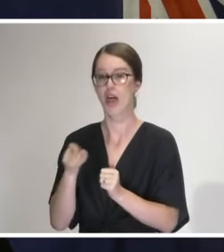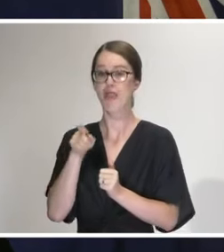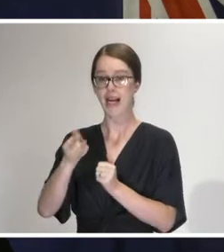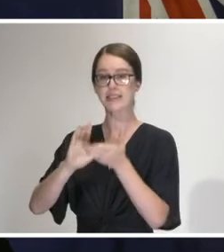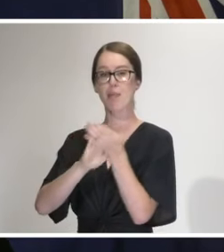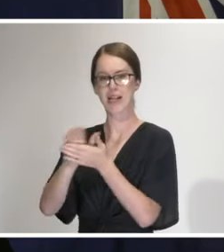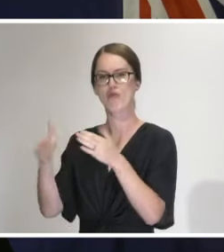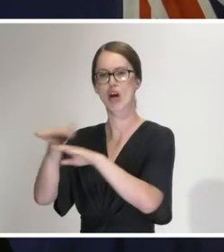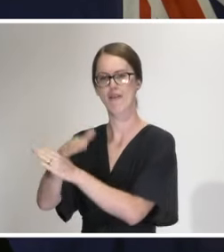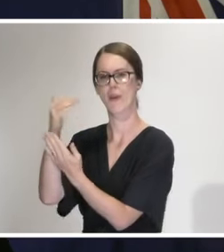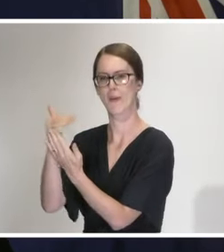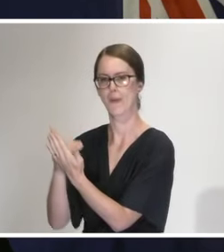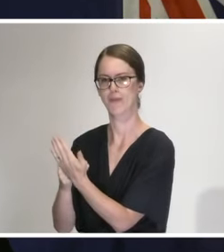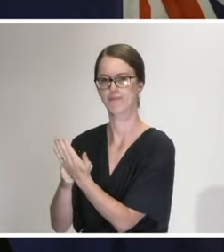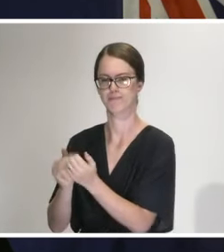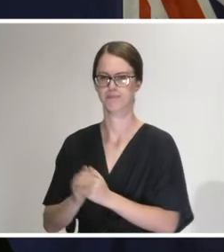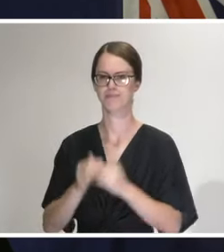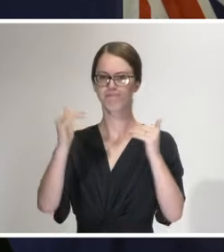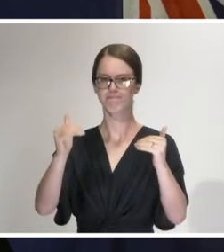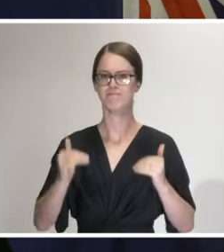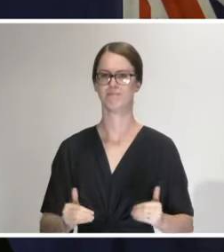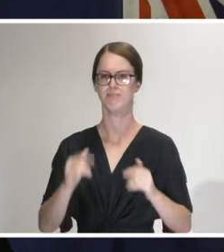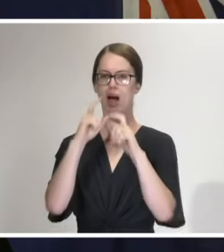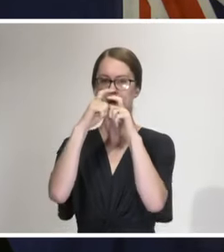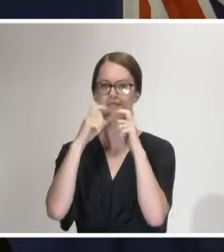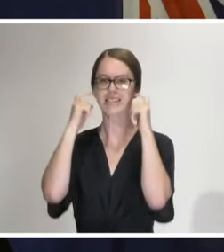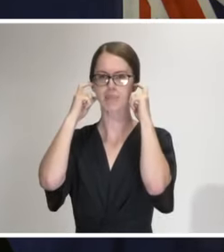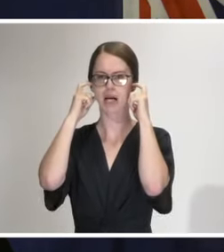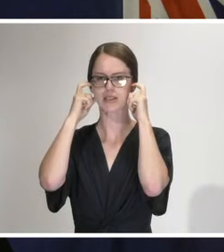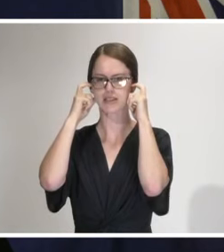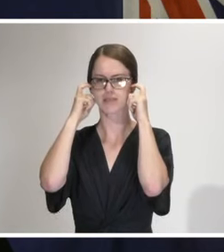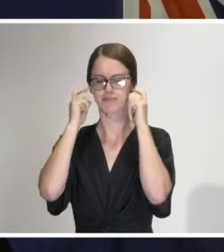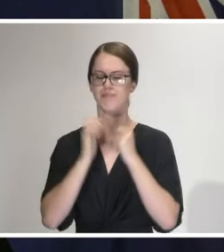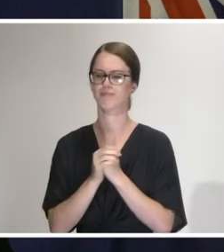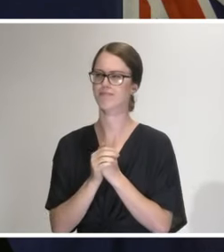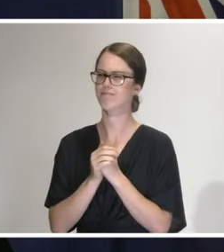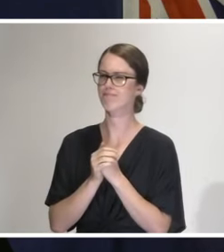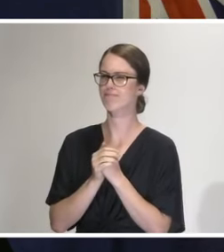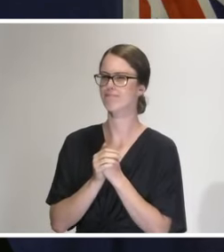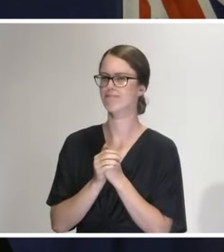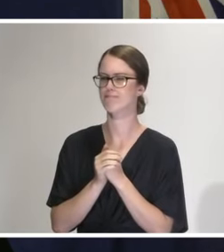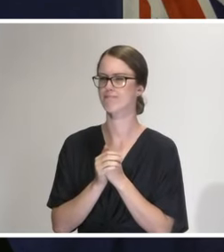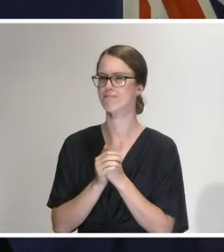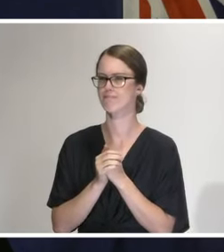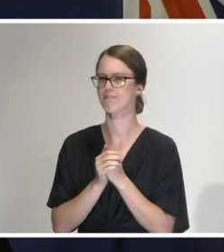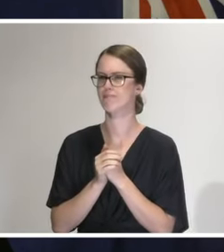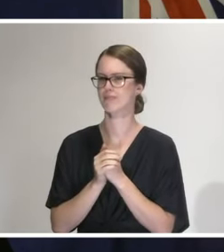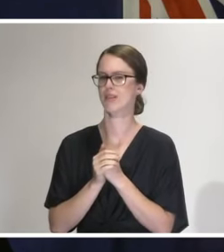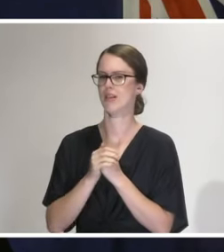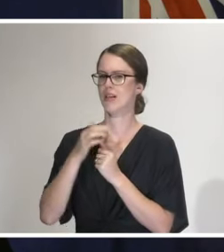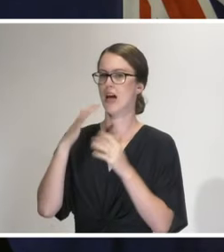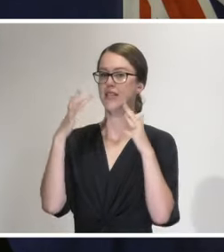I want to just talk about face masks. We are watching very closely the advice that we expect to get in the next few days